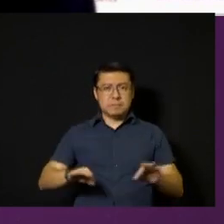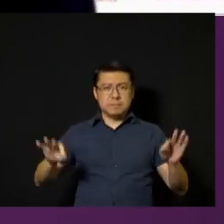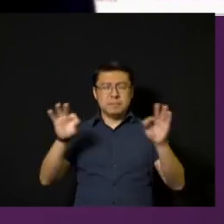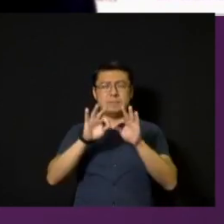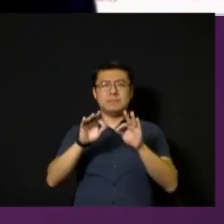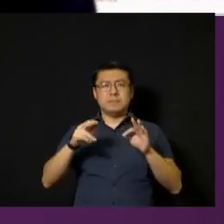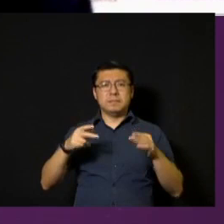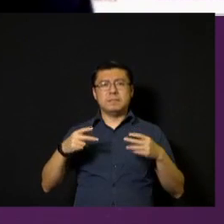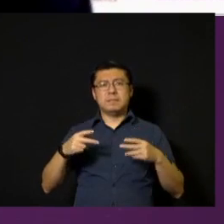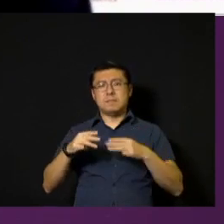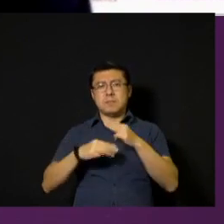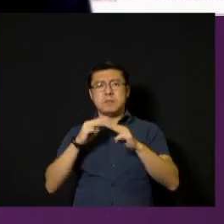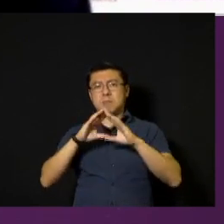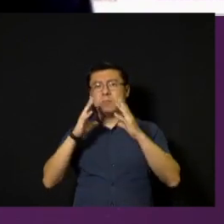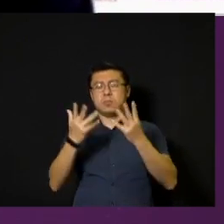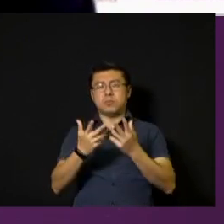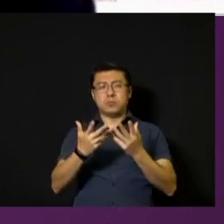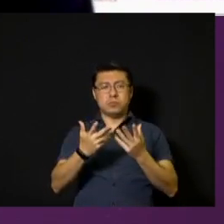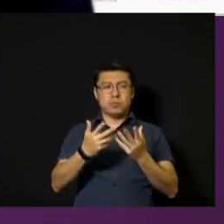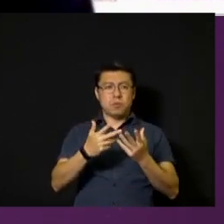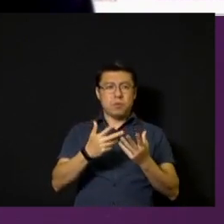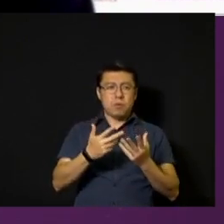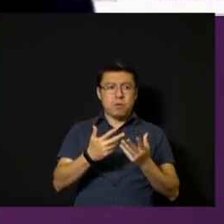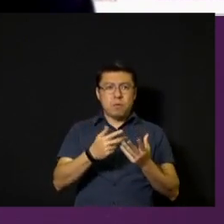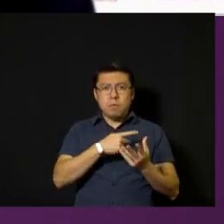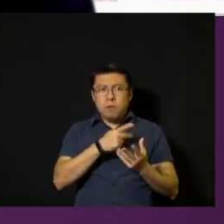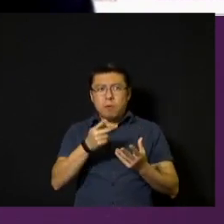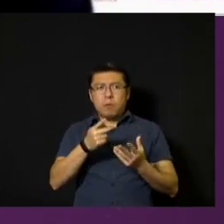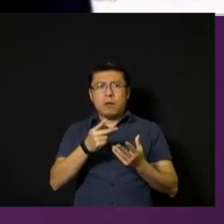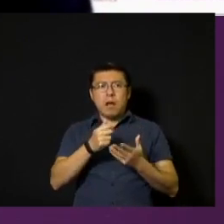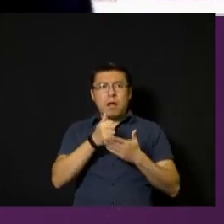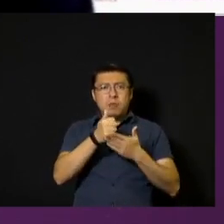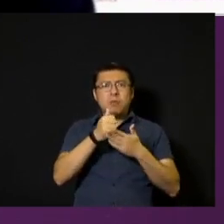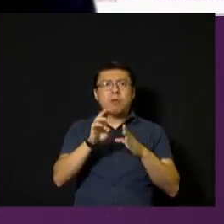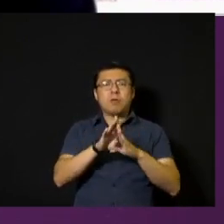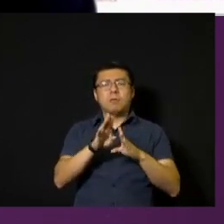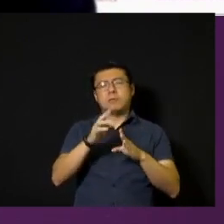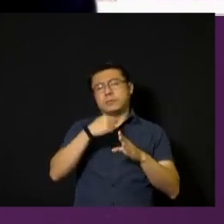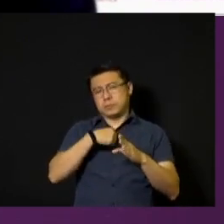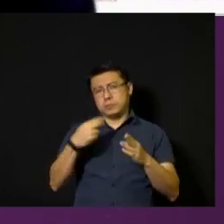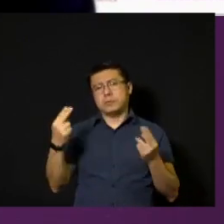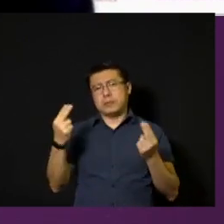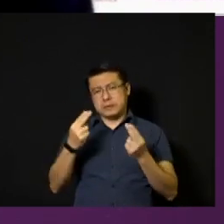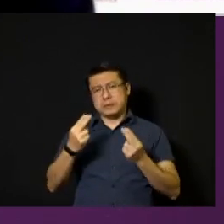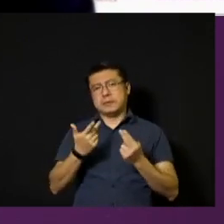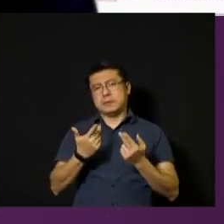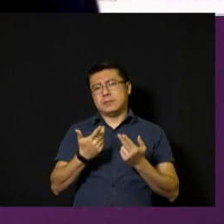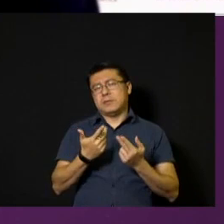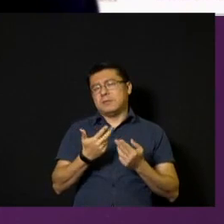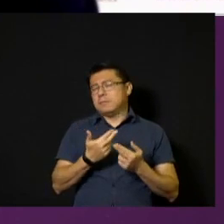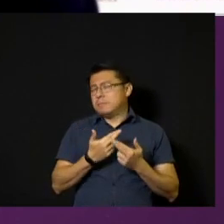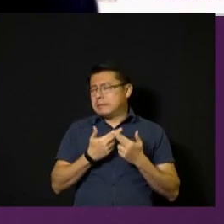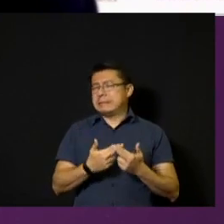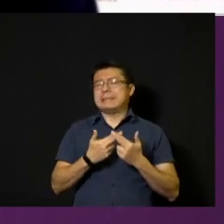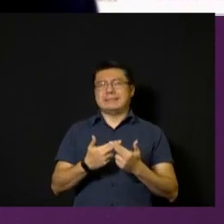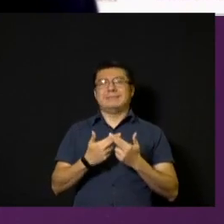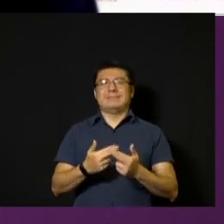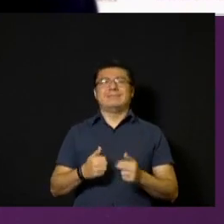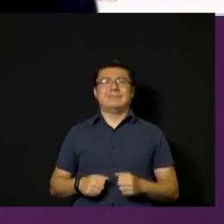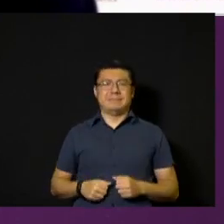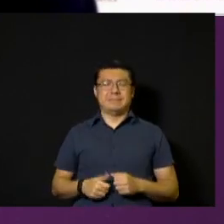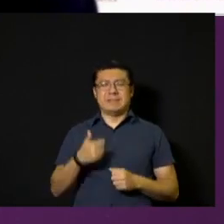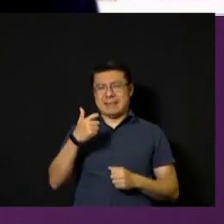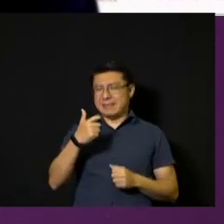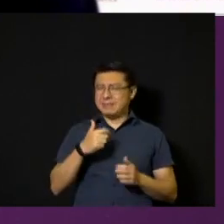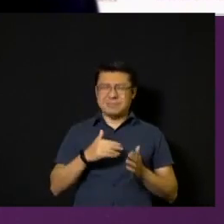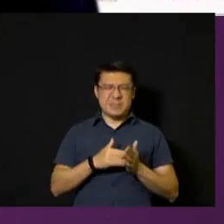poverty in the world, let's become millionaires. If we are not, Millionaires, we're going to be just another problem for the world. For